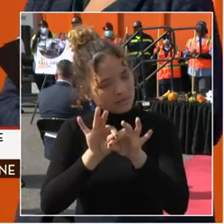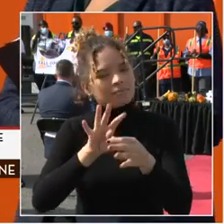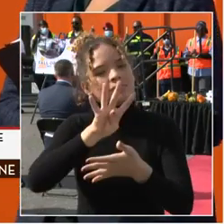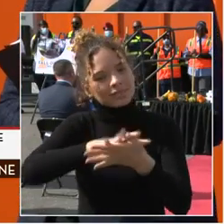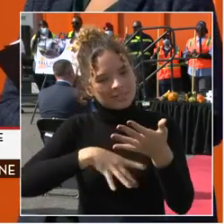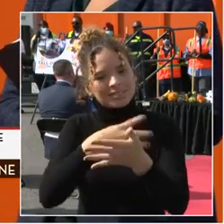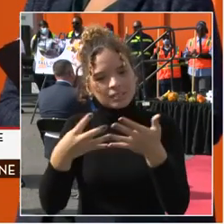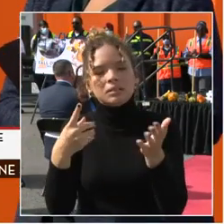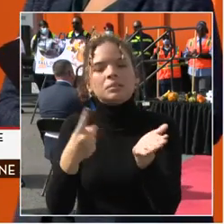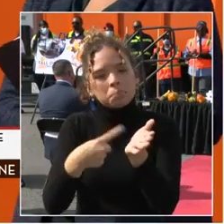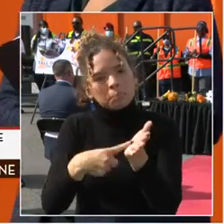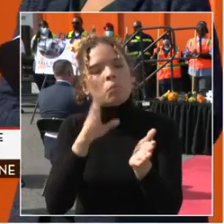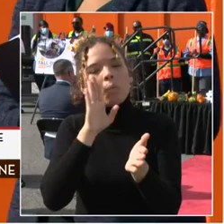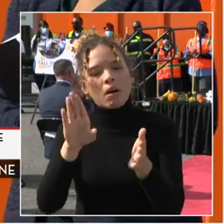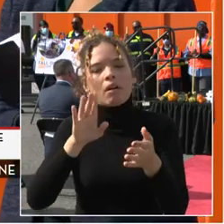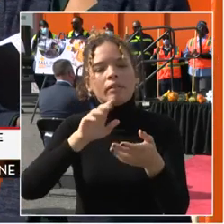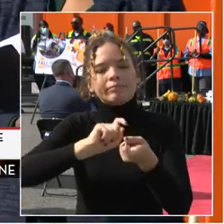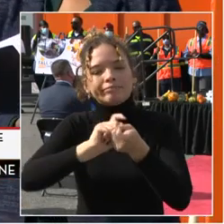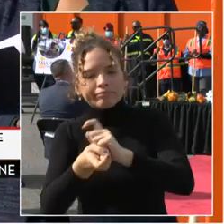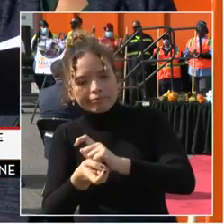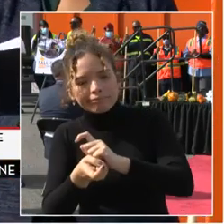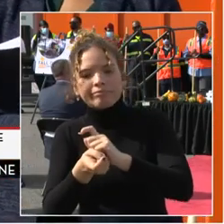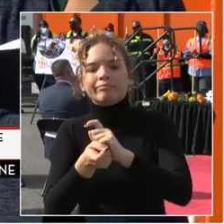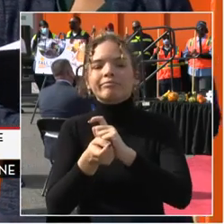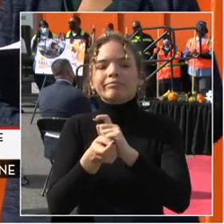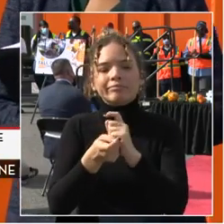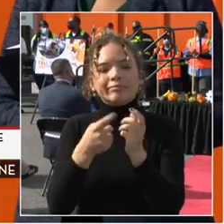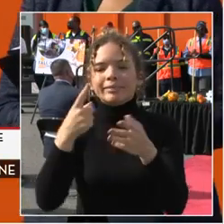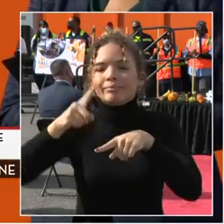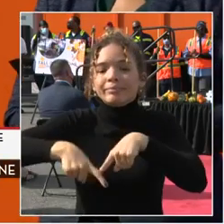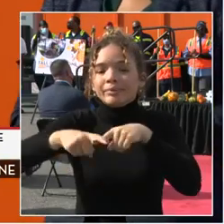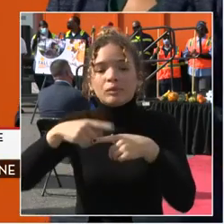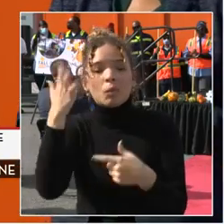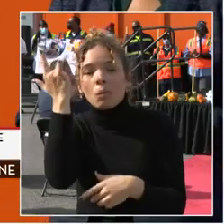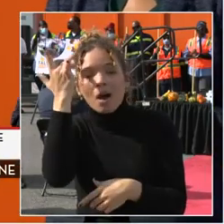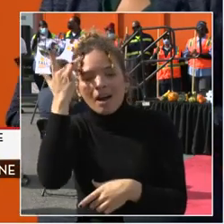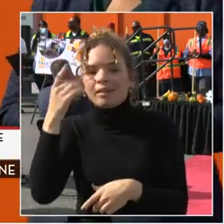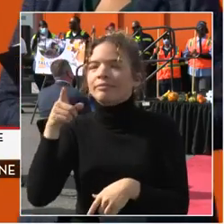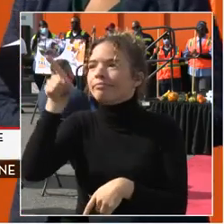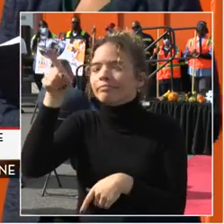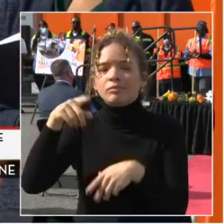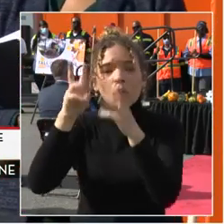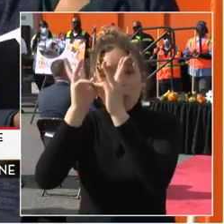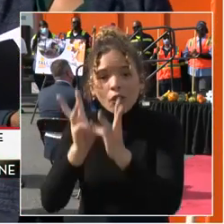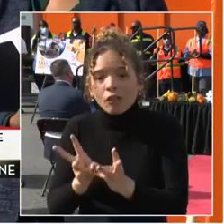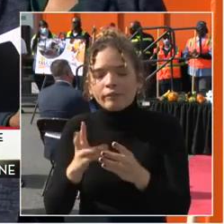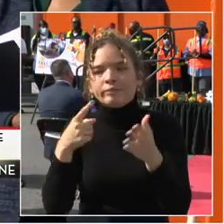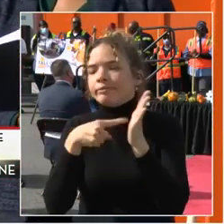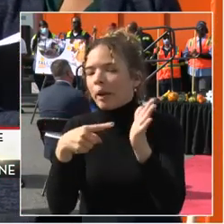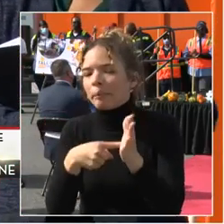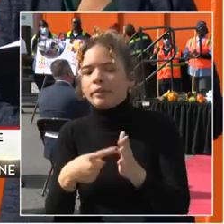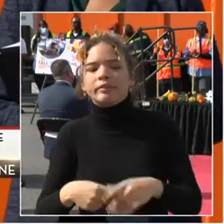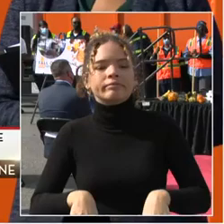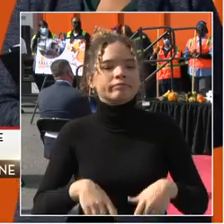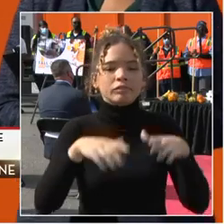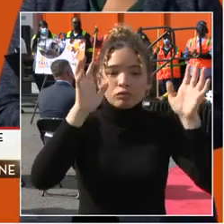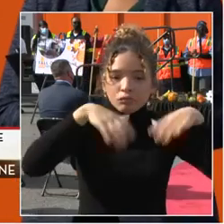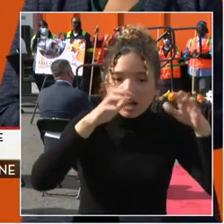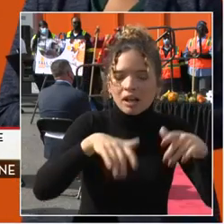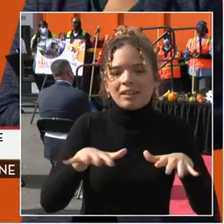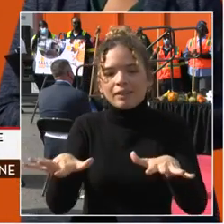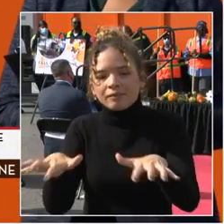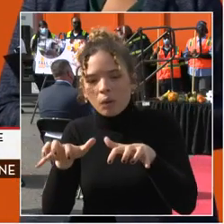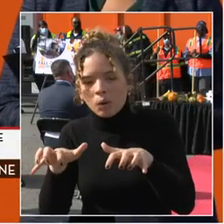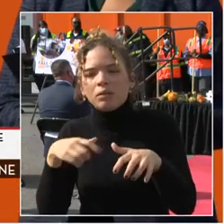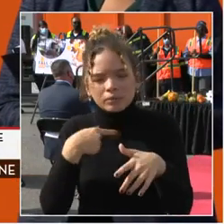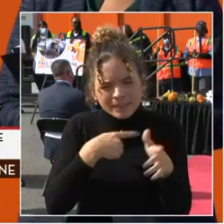or freezing rain or ice is forecasted, our snow team has to use the same equipment that we use for leaf season.